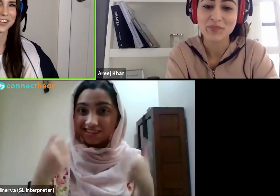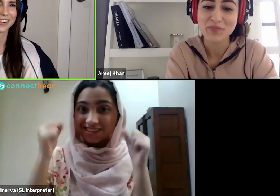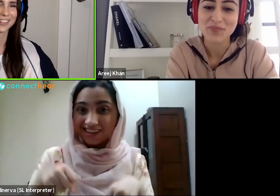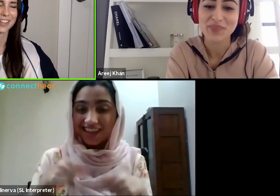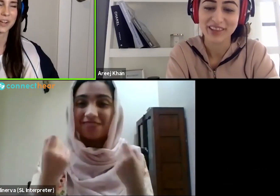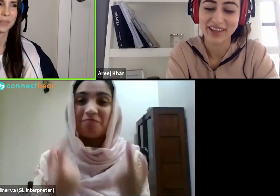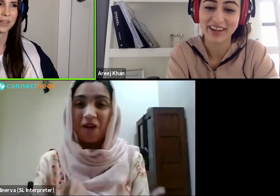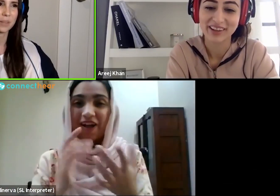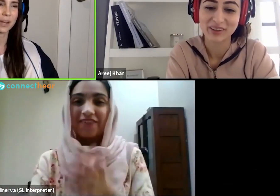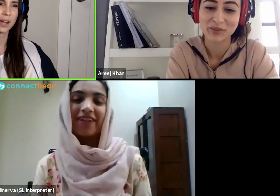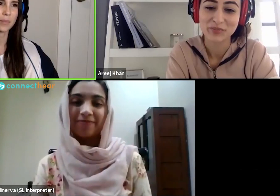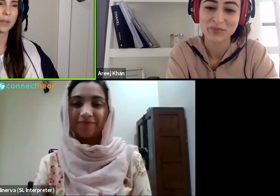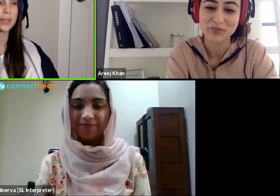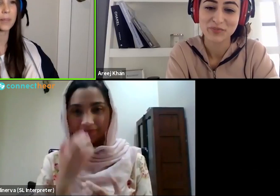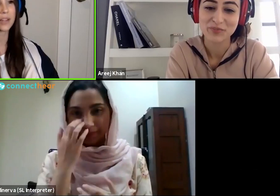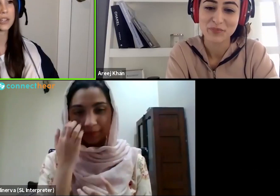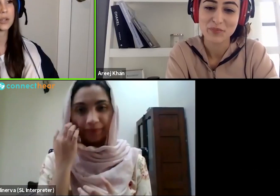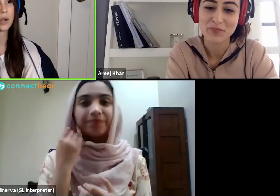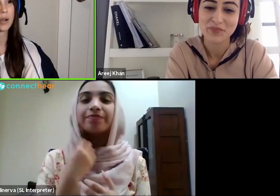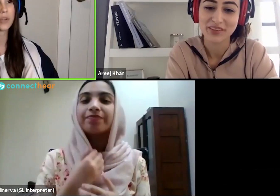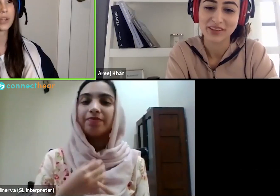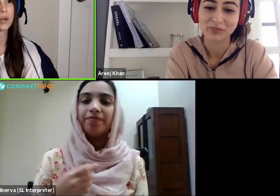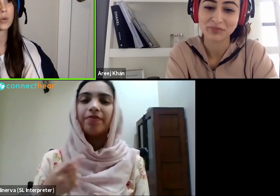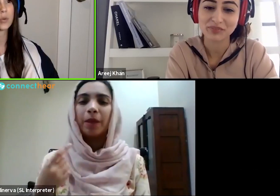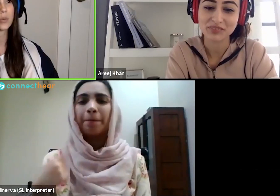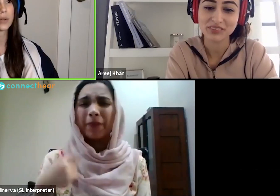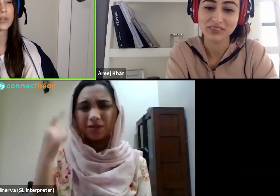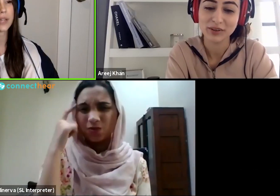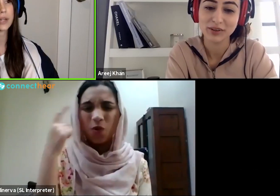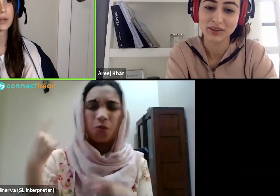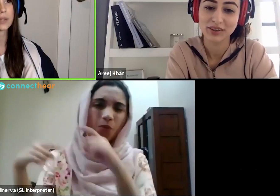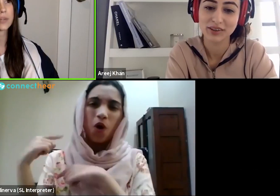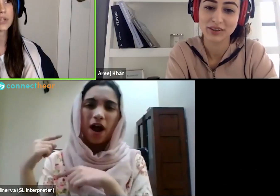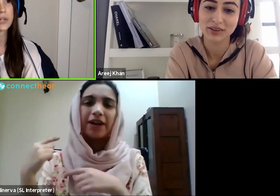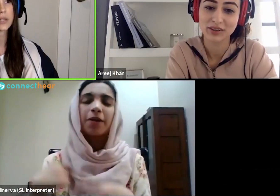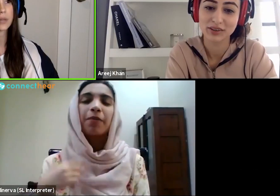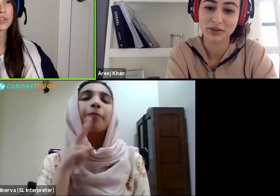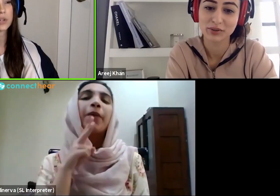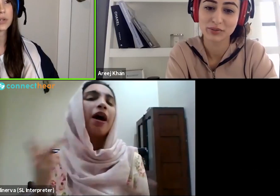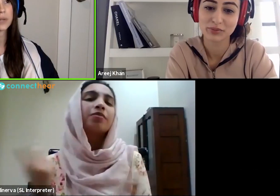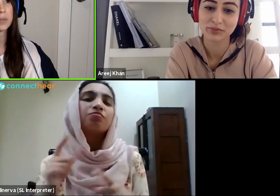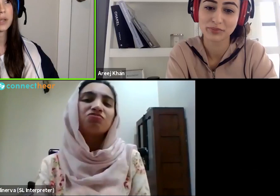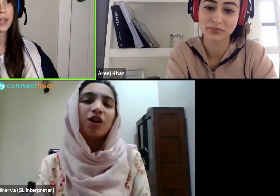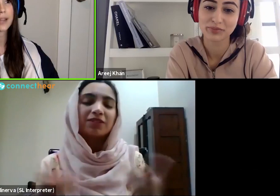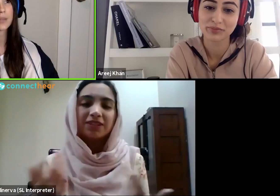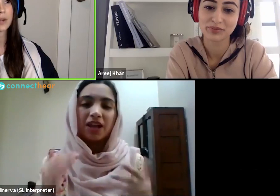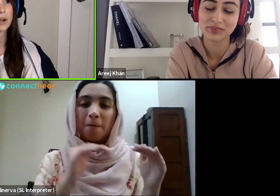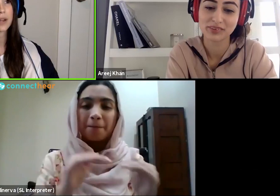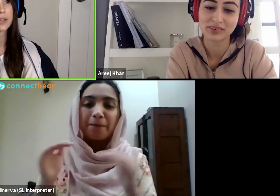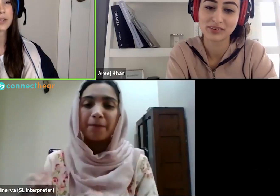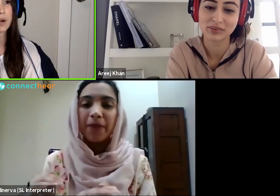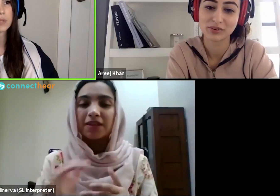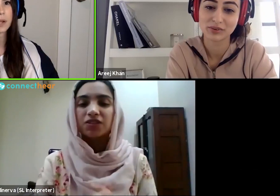for sure. So, but I'm thinking back to also what you're saying, it's a maturity thing with children. And that's